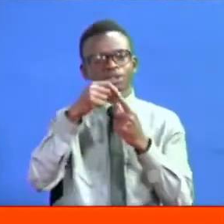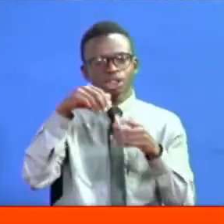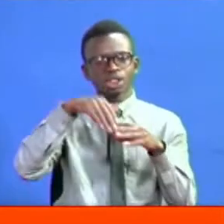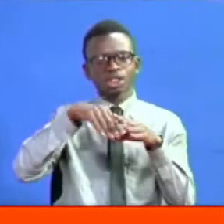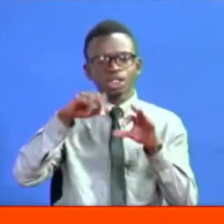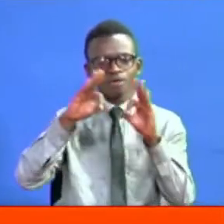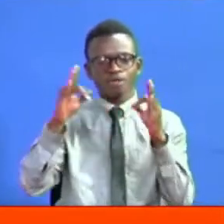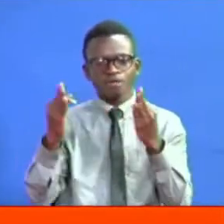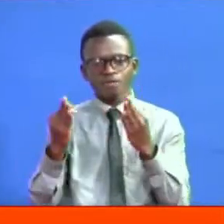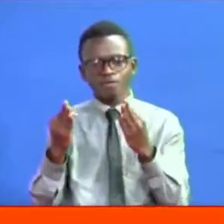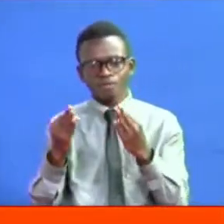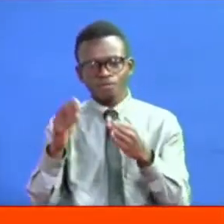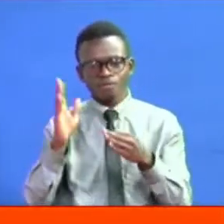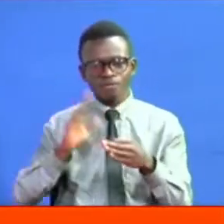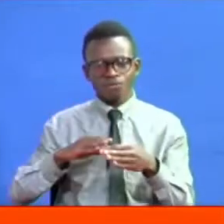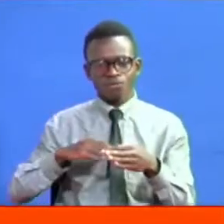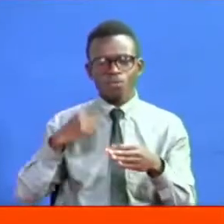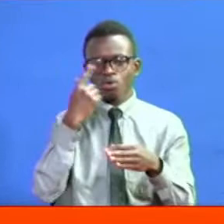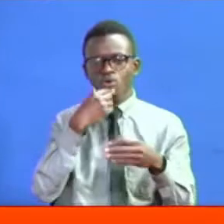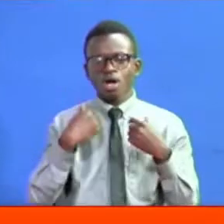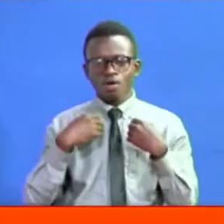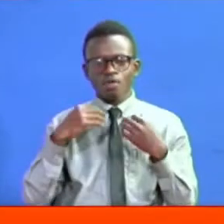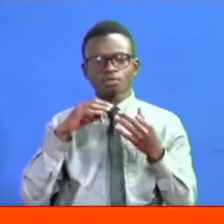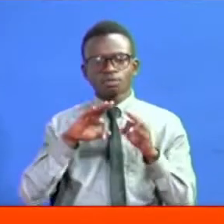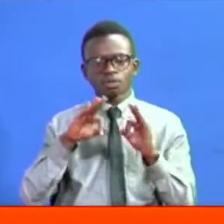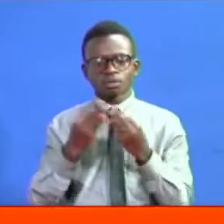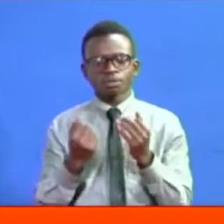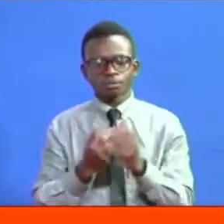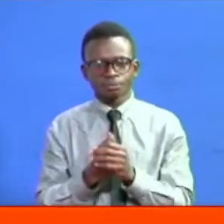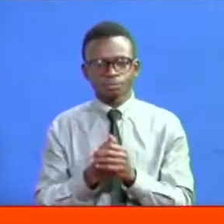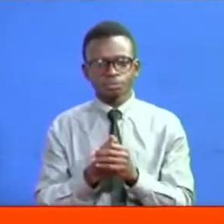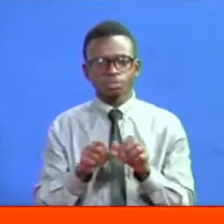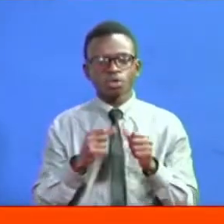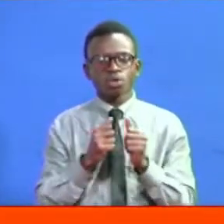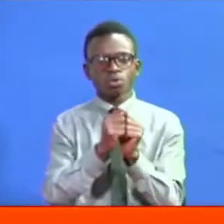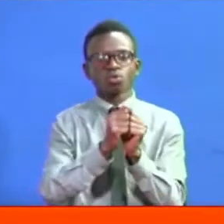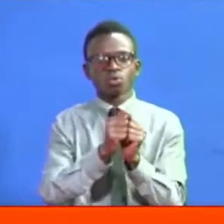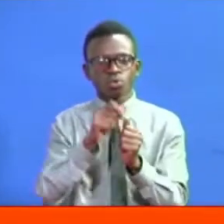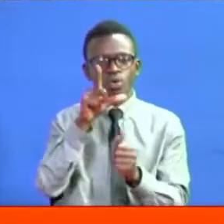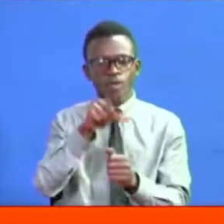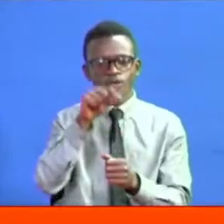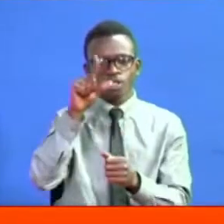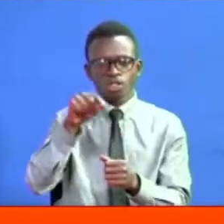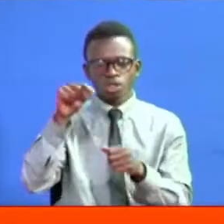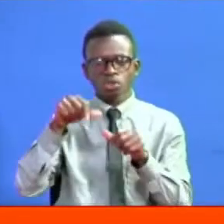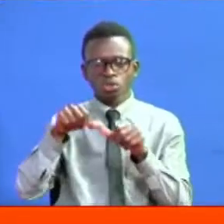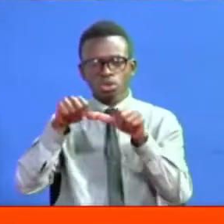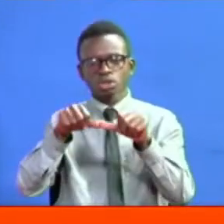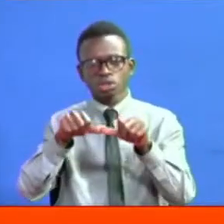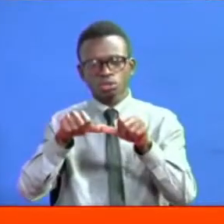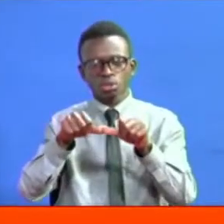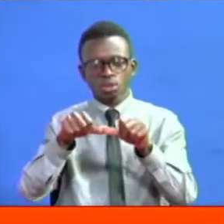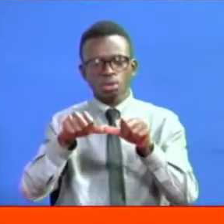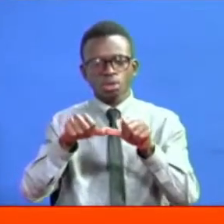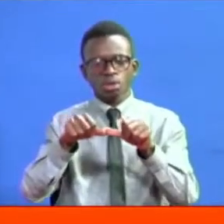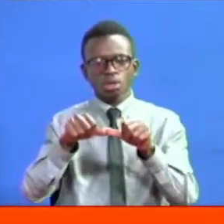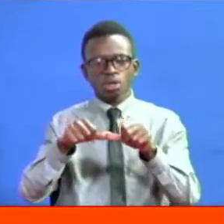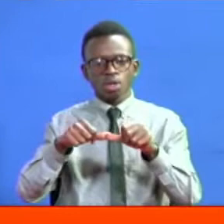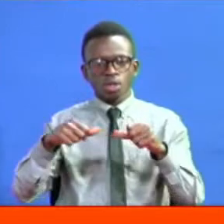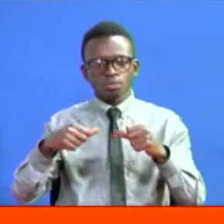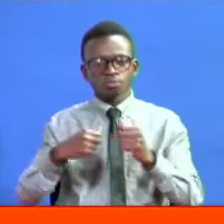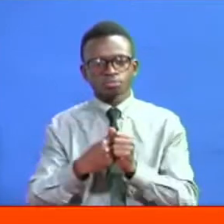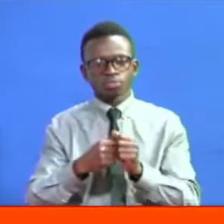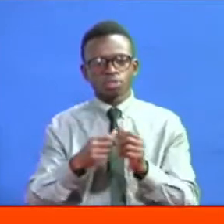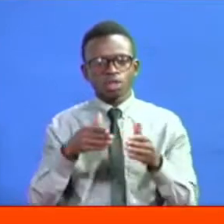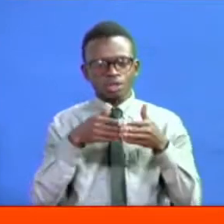households. With cage fishing increasing the supply of fish to sell, the incidents of sexual exploitation